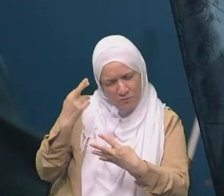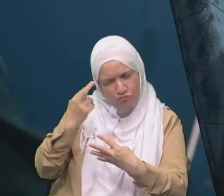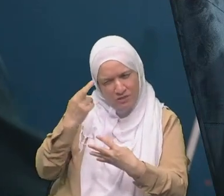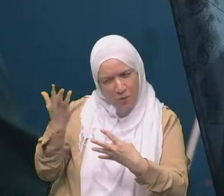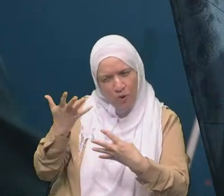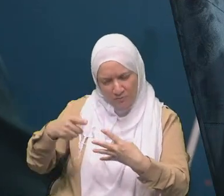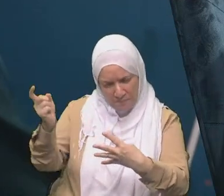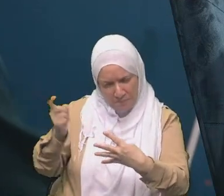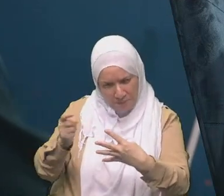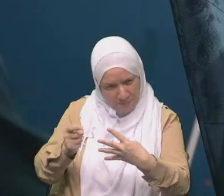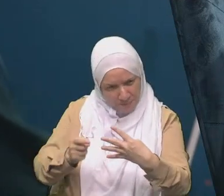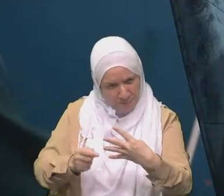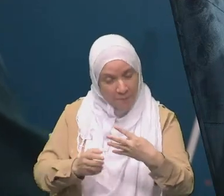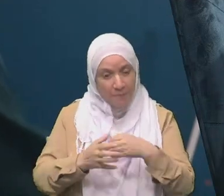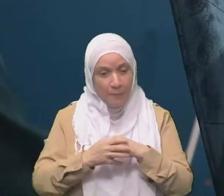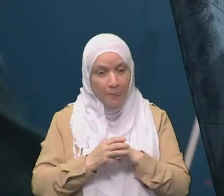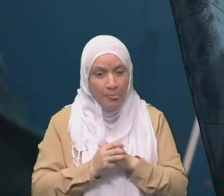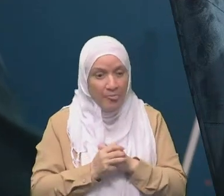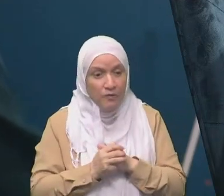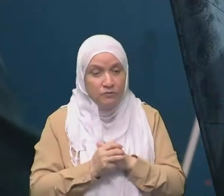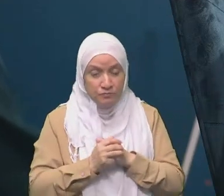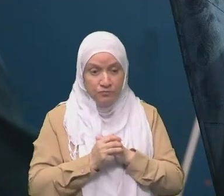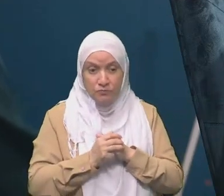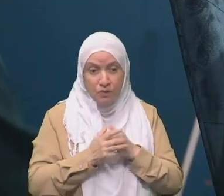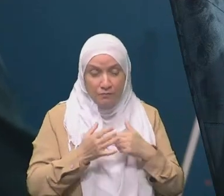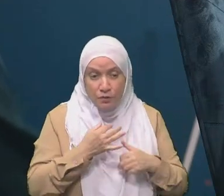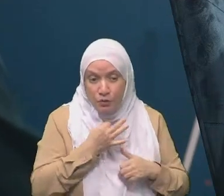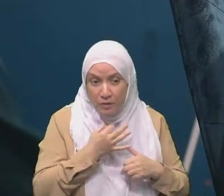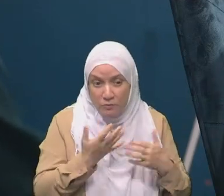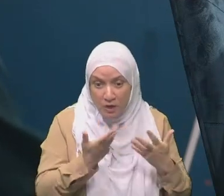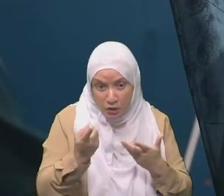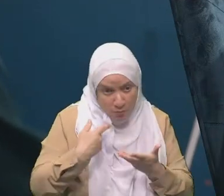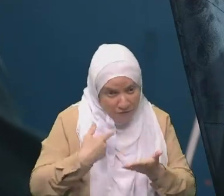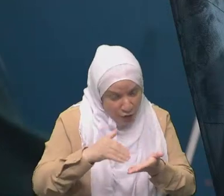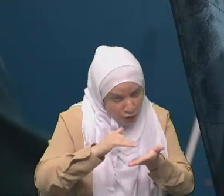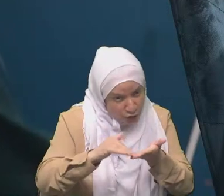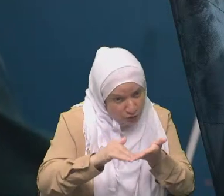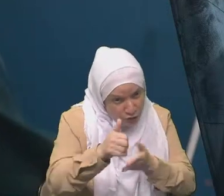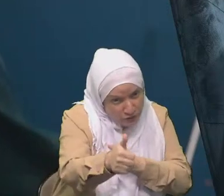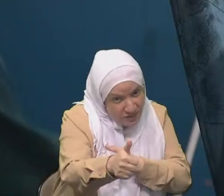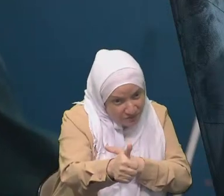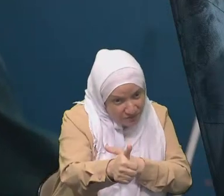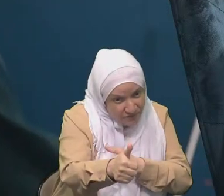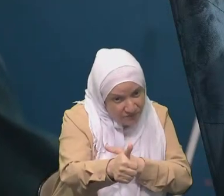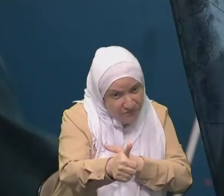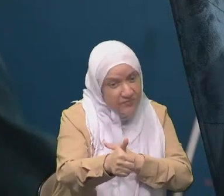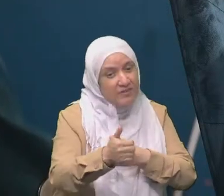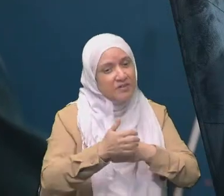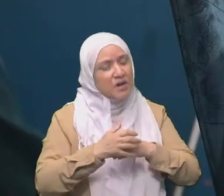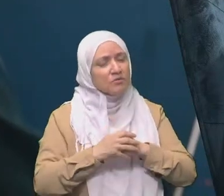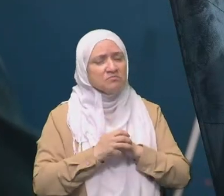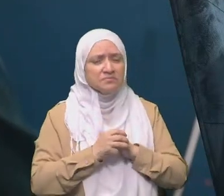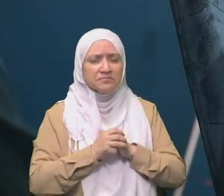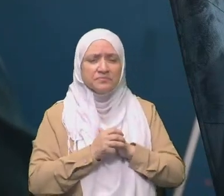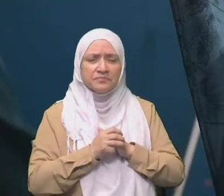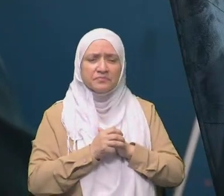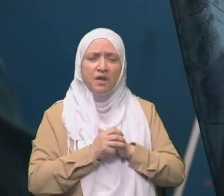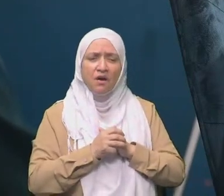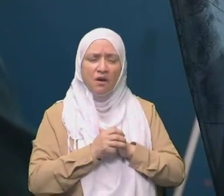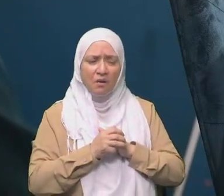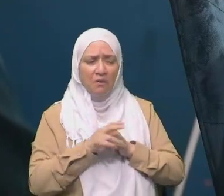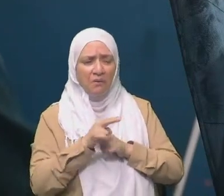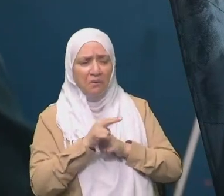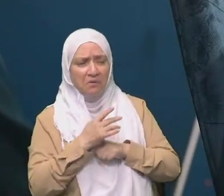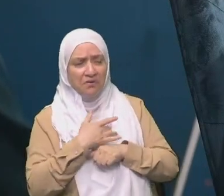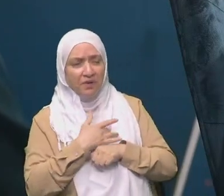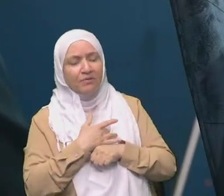that delusion? Do you have this excuse that, you know what? Wow, I have that problem too. I keep talking to myself about this